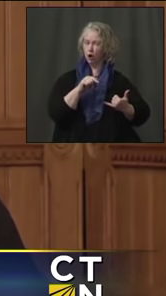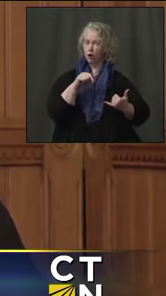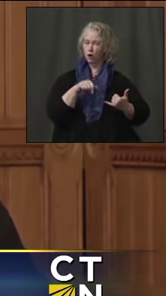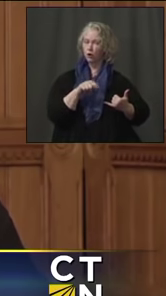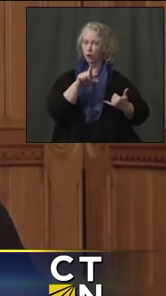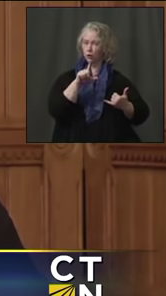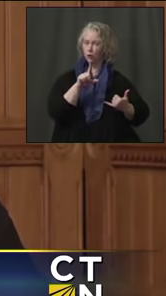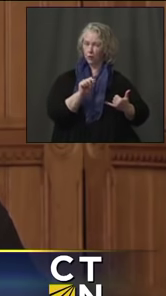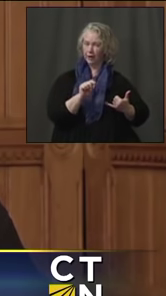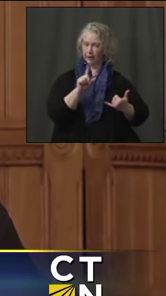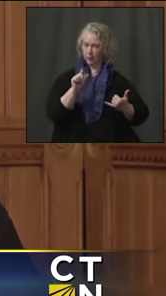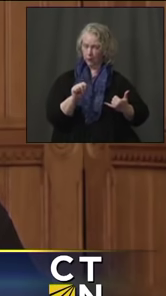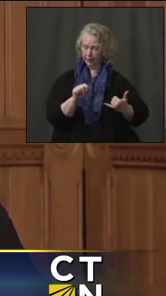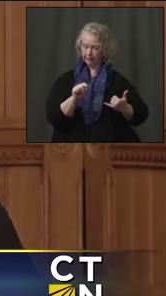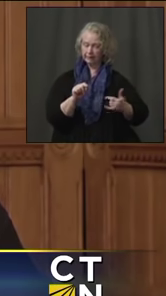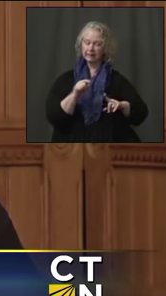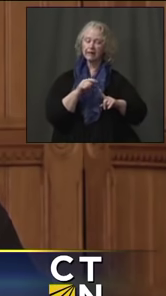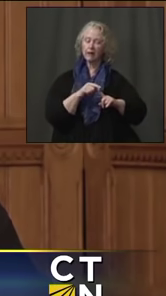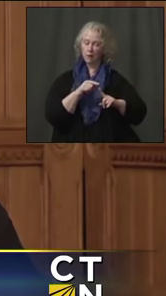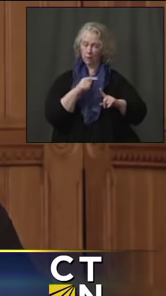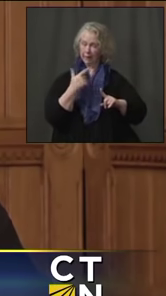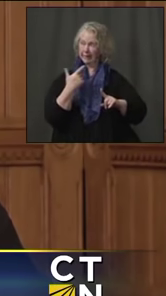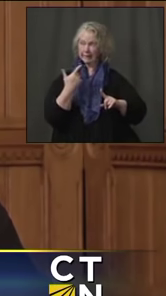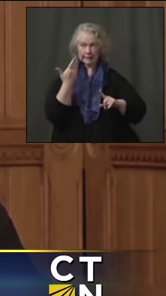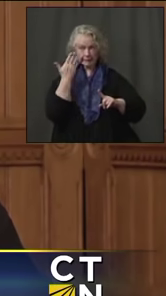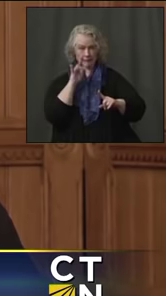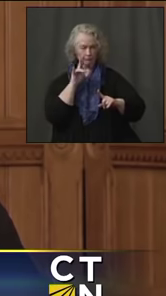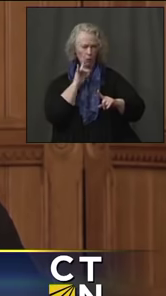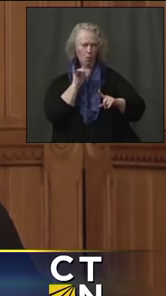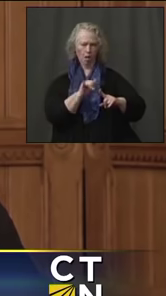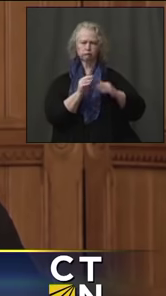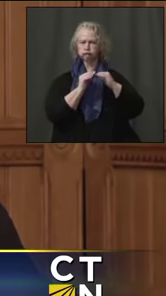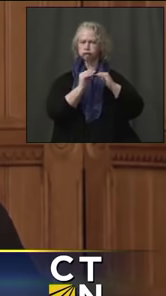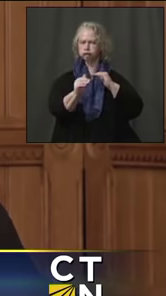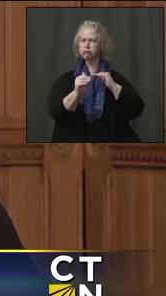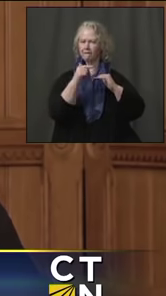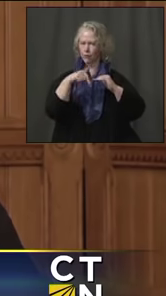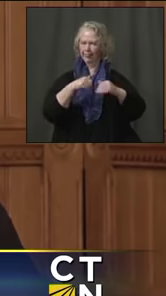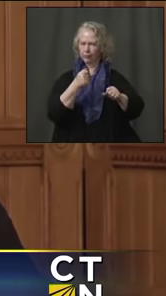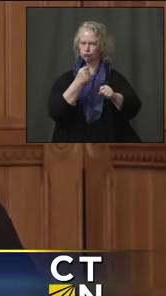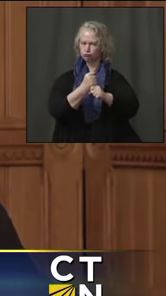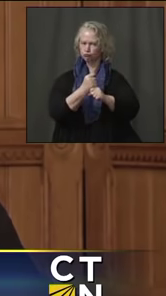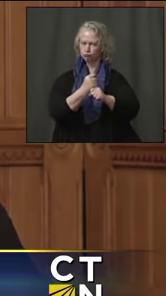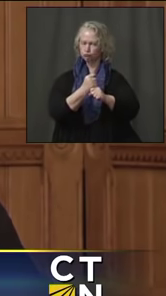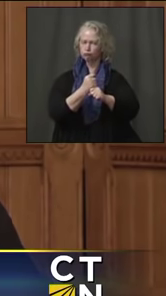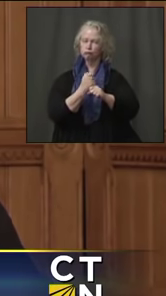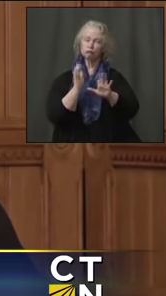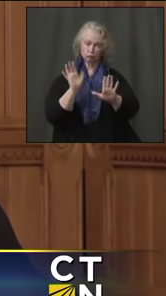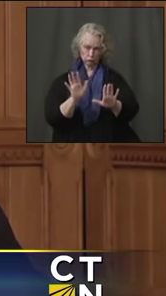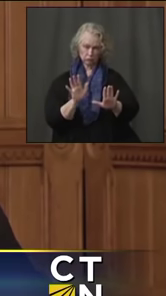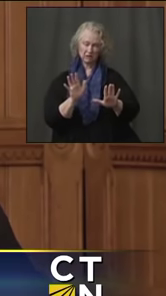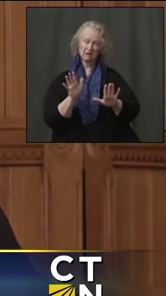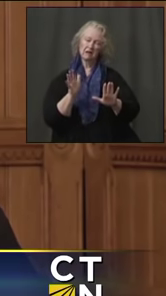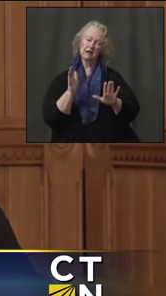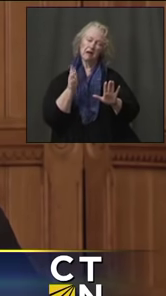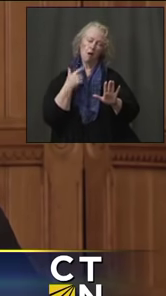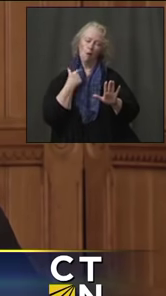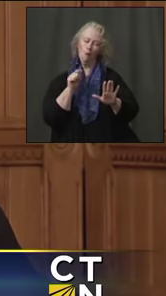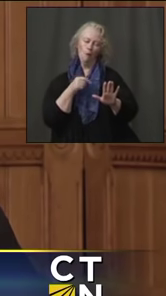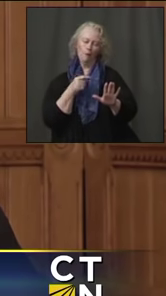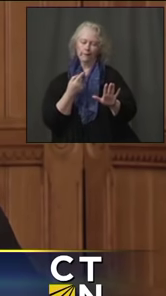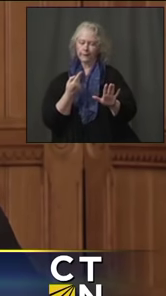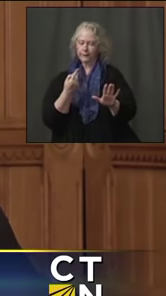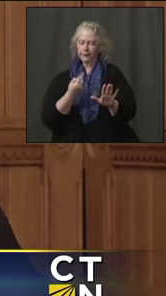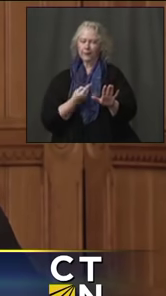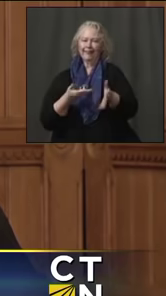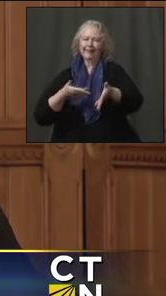our data is showing that we will meet the projection for the year. And so obviously, with only a couple of months remaining,